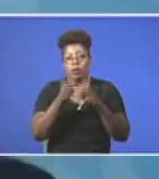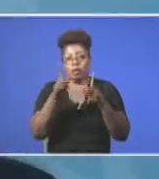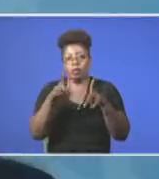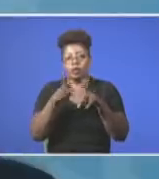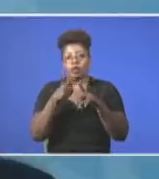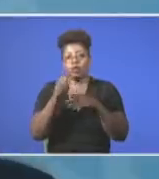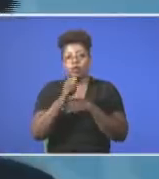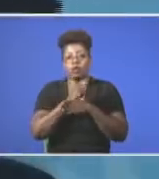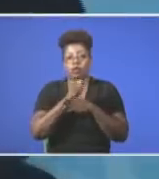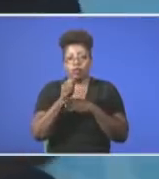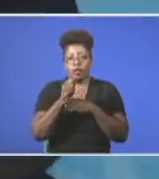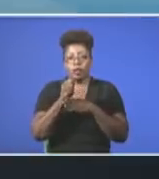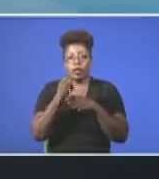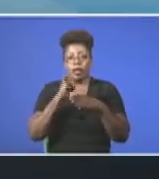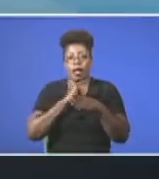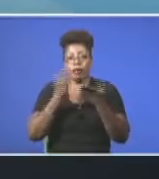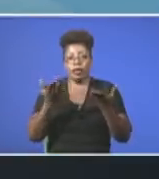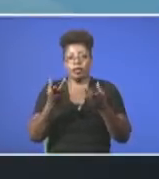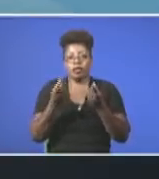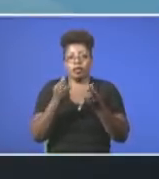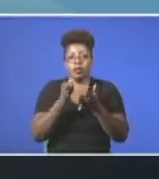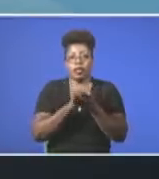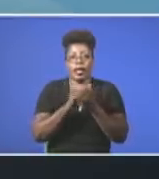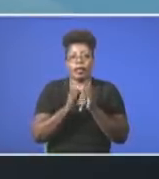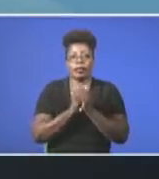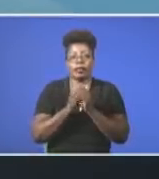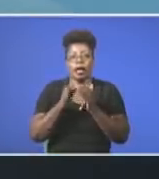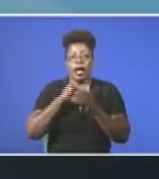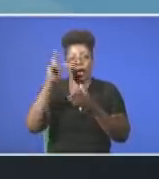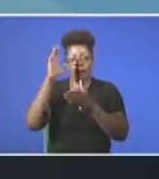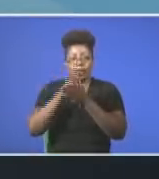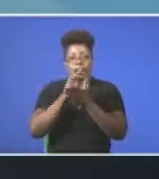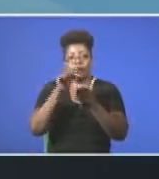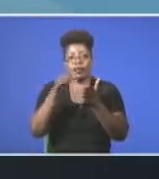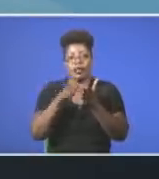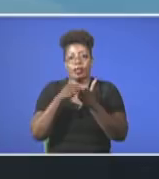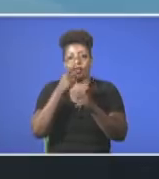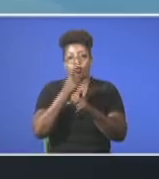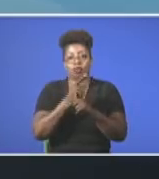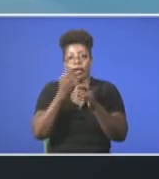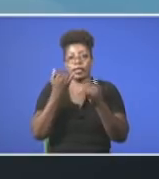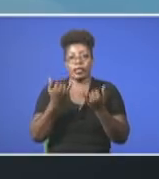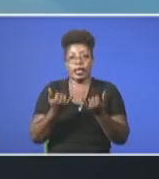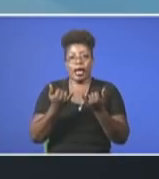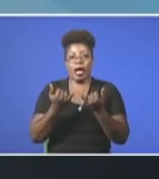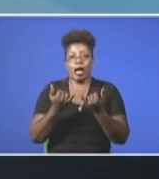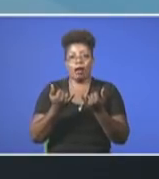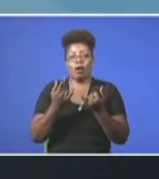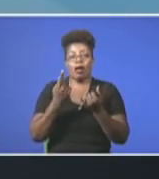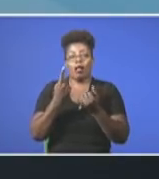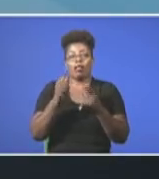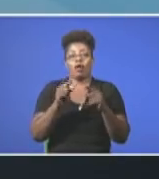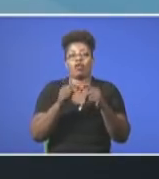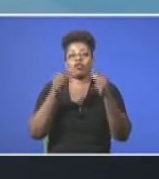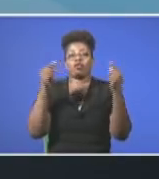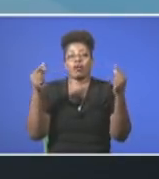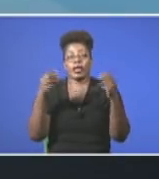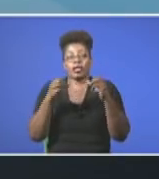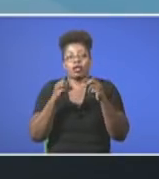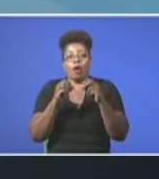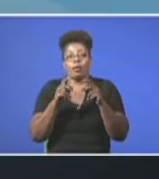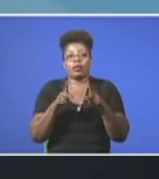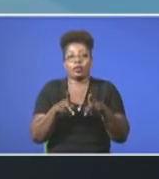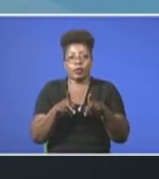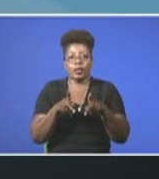you. I'm here to do that. I believe this is right now the greatest